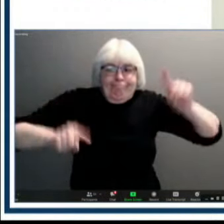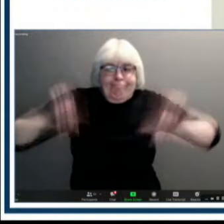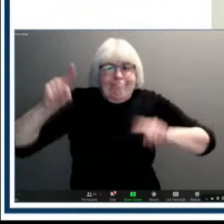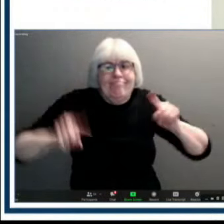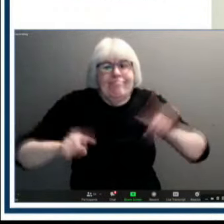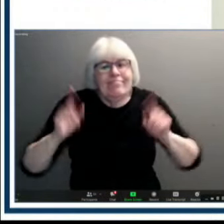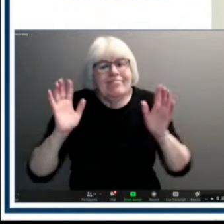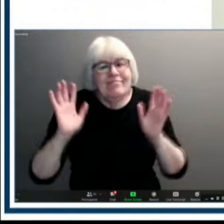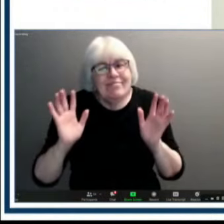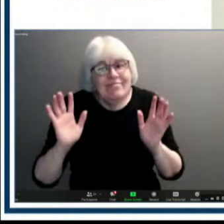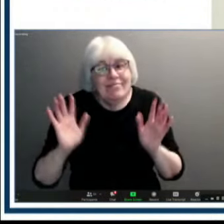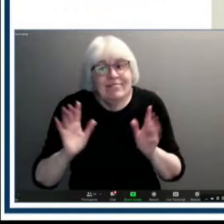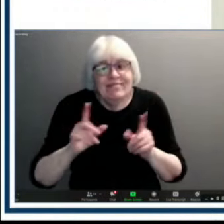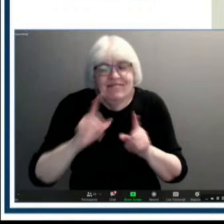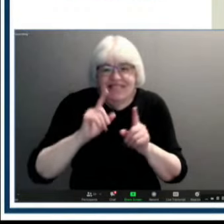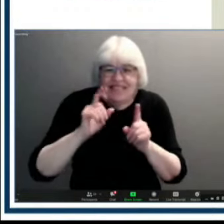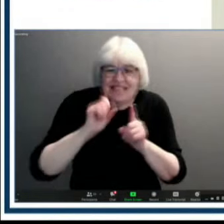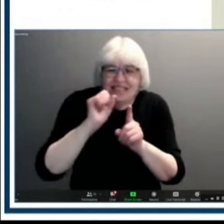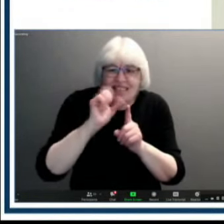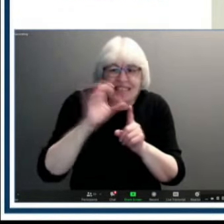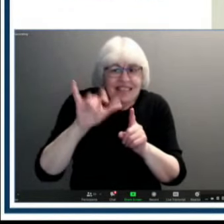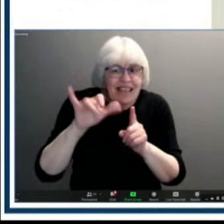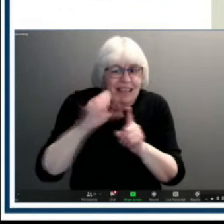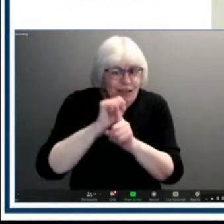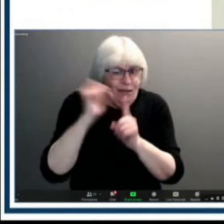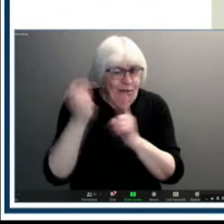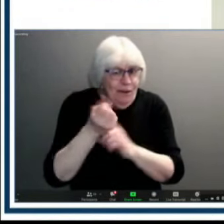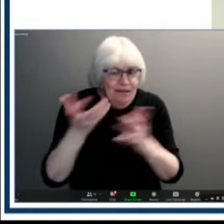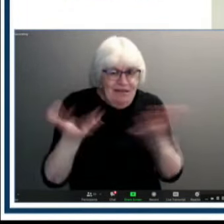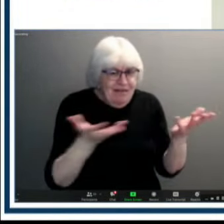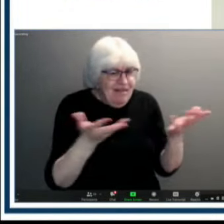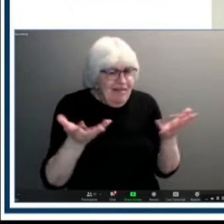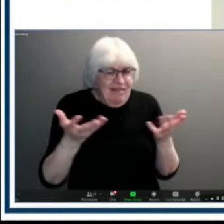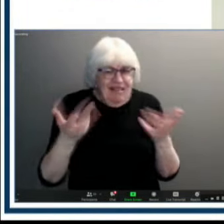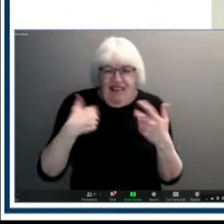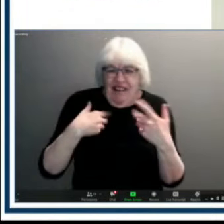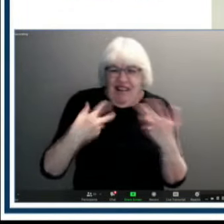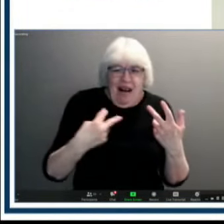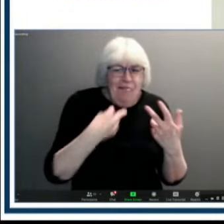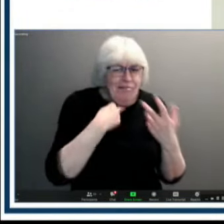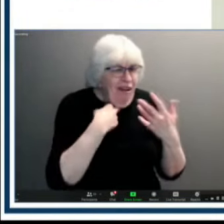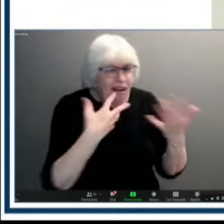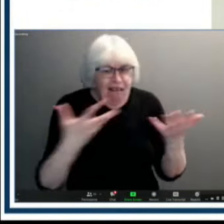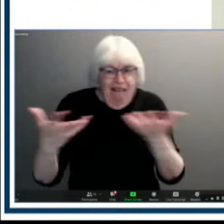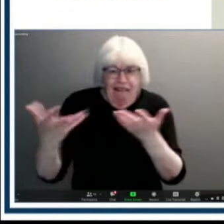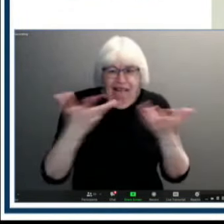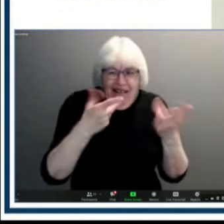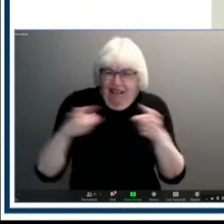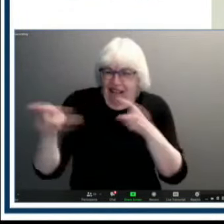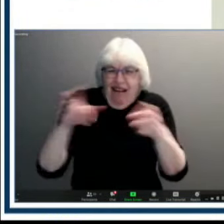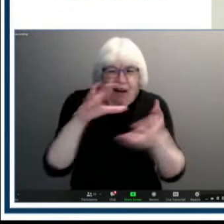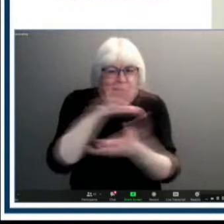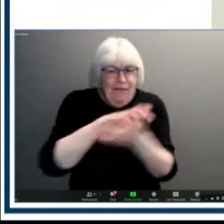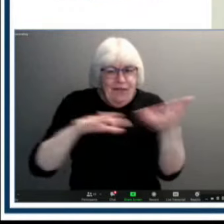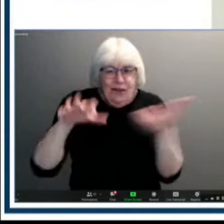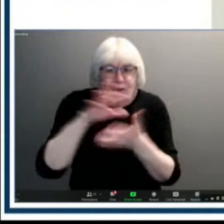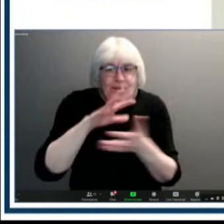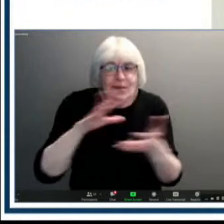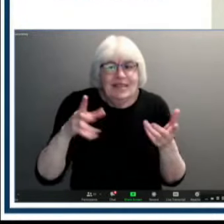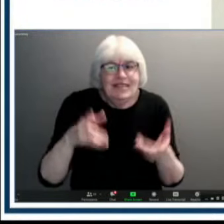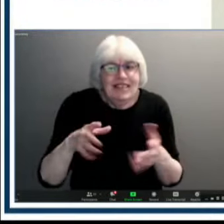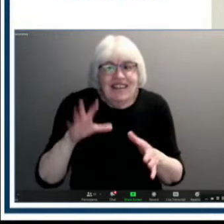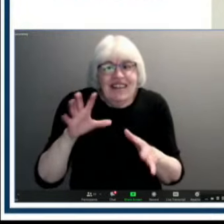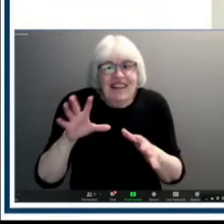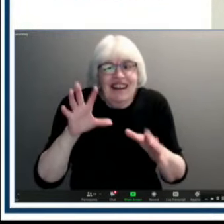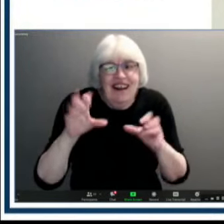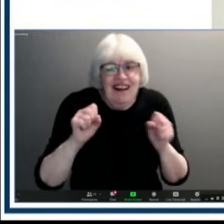situations can lead to what I refer to as the Hunger Games, because I read that somewhere that's actually what it feels like in some areas. So we're trying